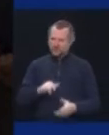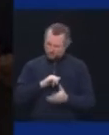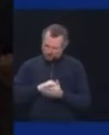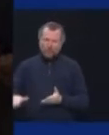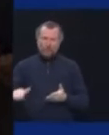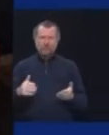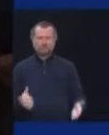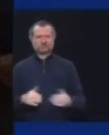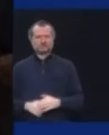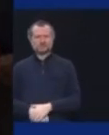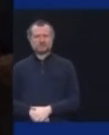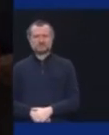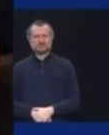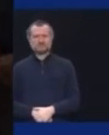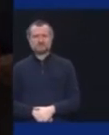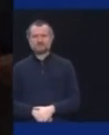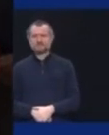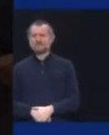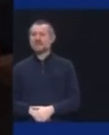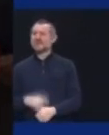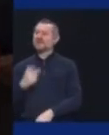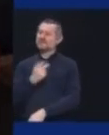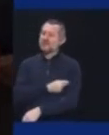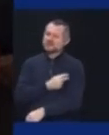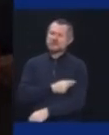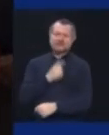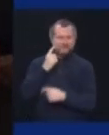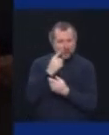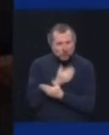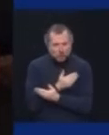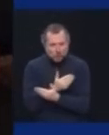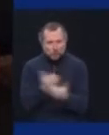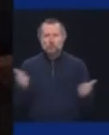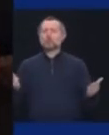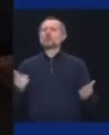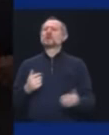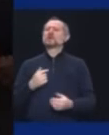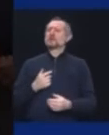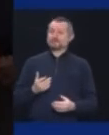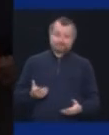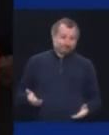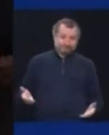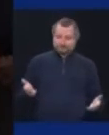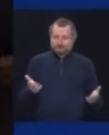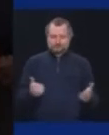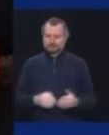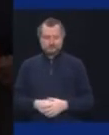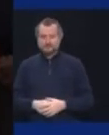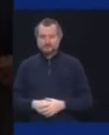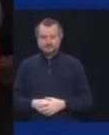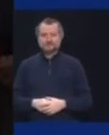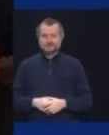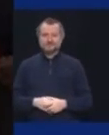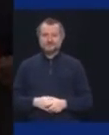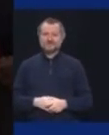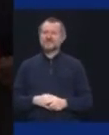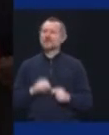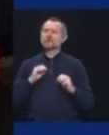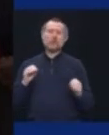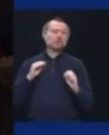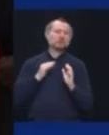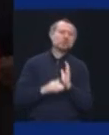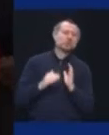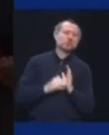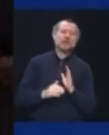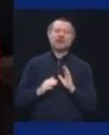is there for you to take it, and we cannot have any excuses at